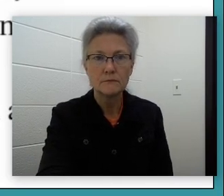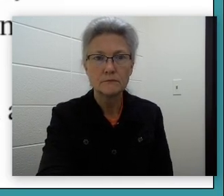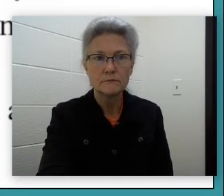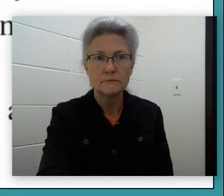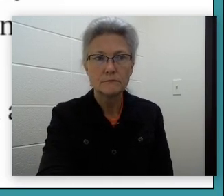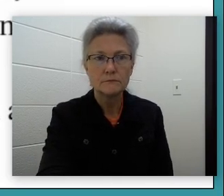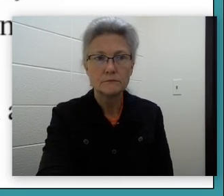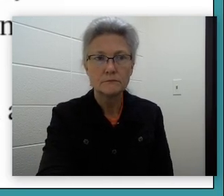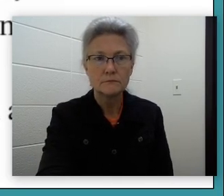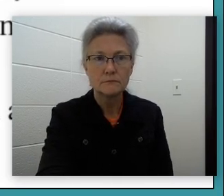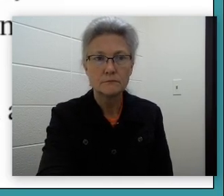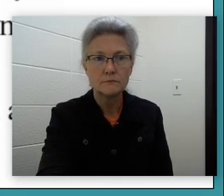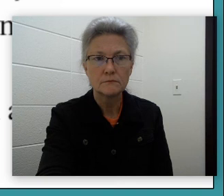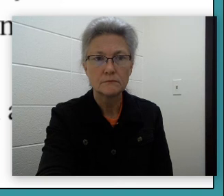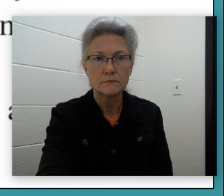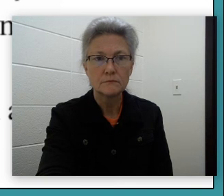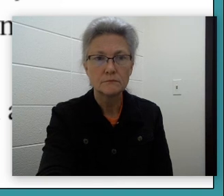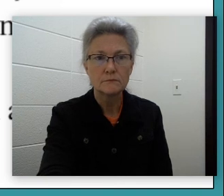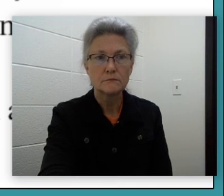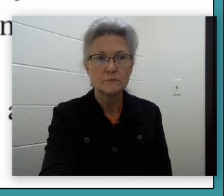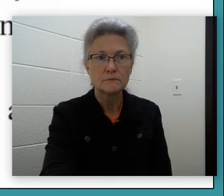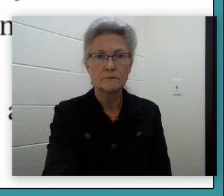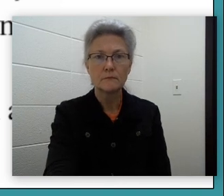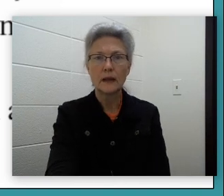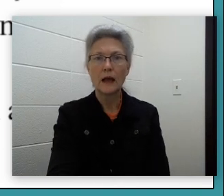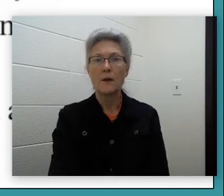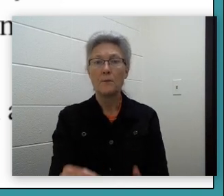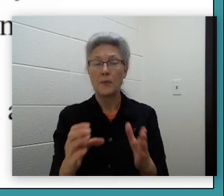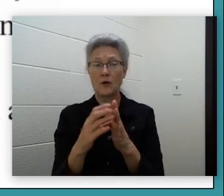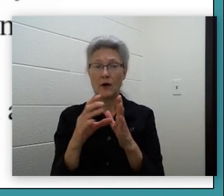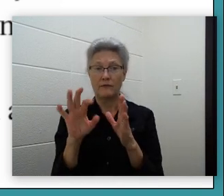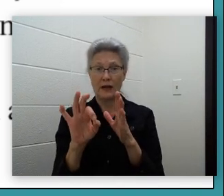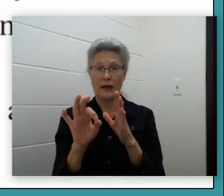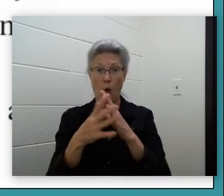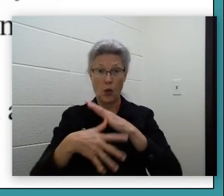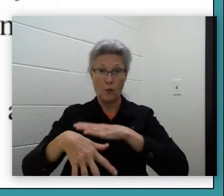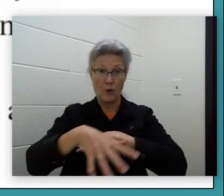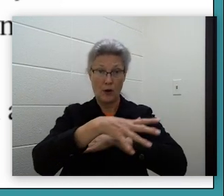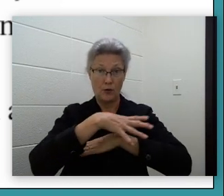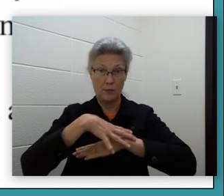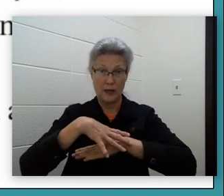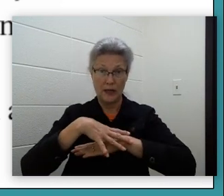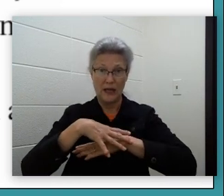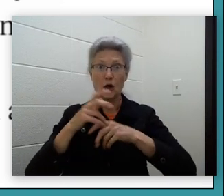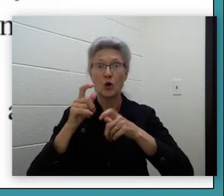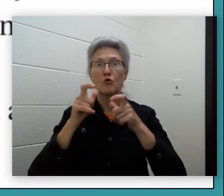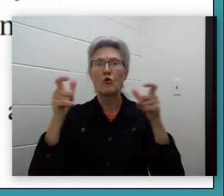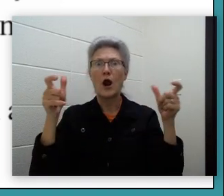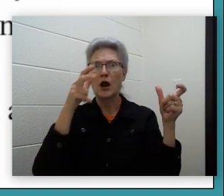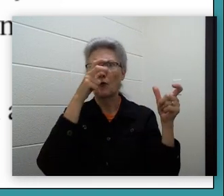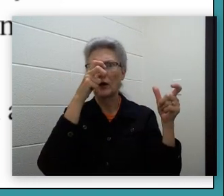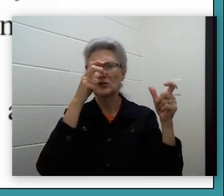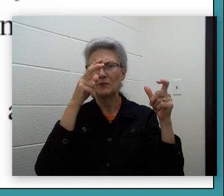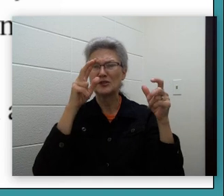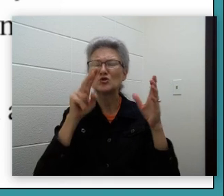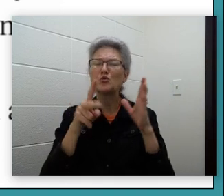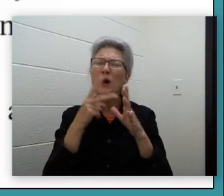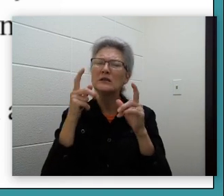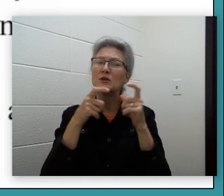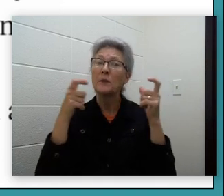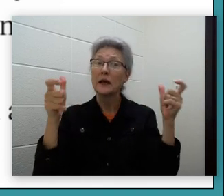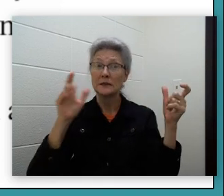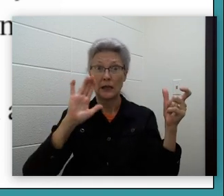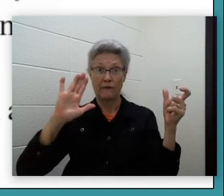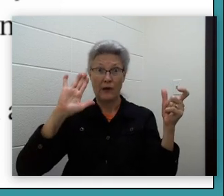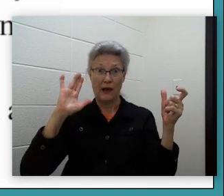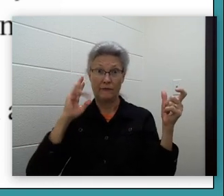Paragraph 9. All about me, Giant grasshoppers, twice as big